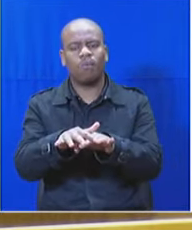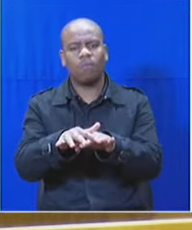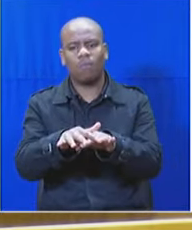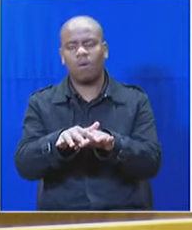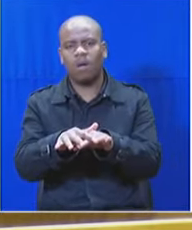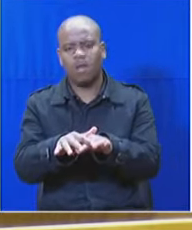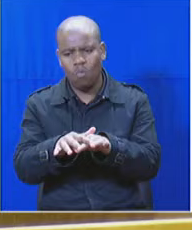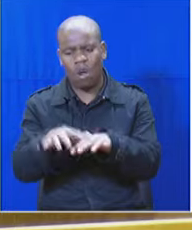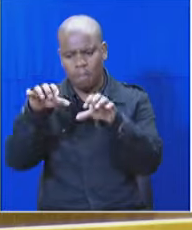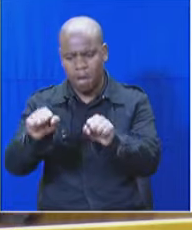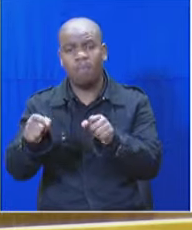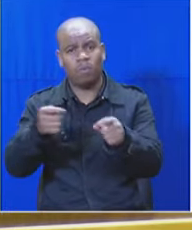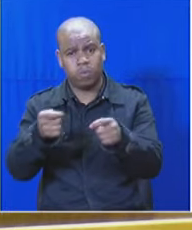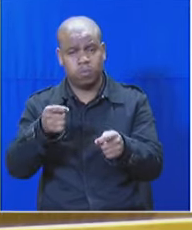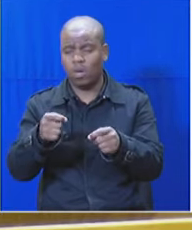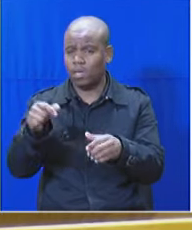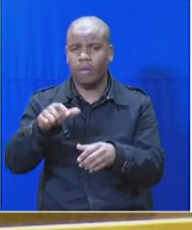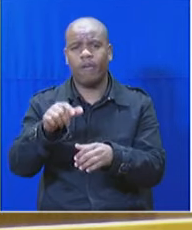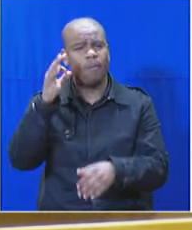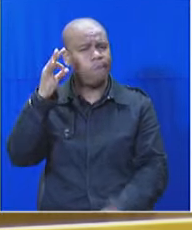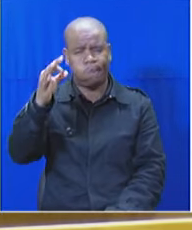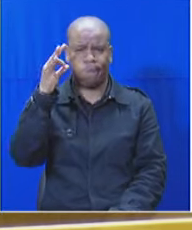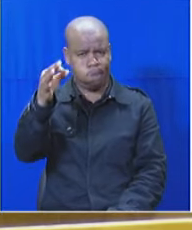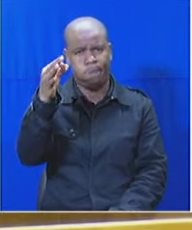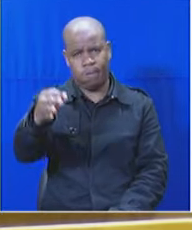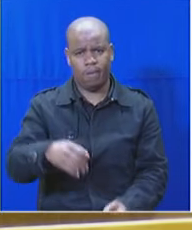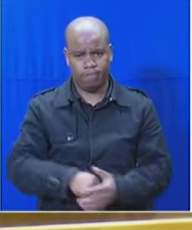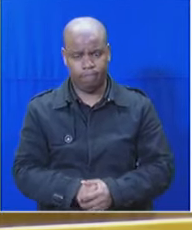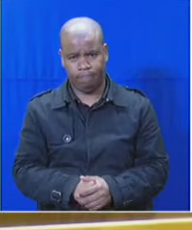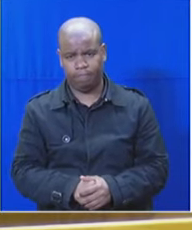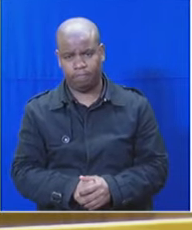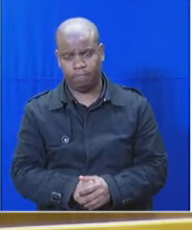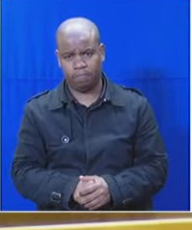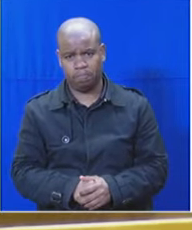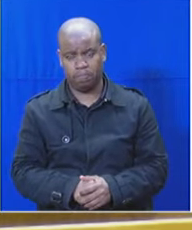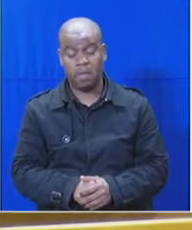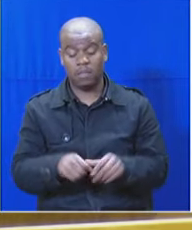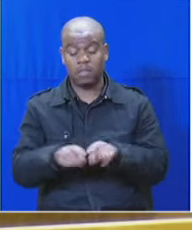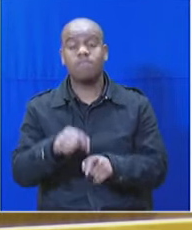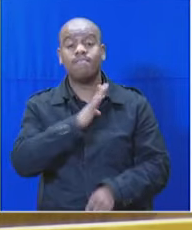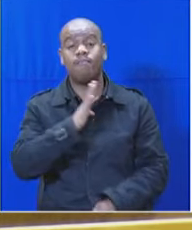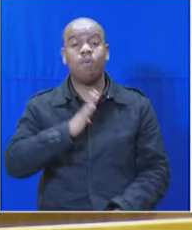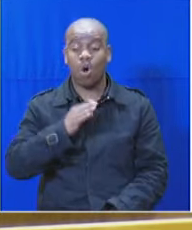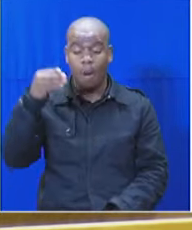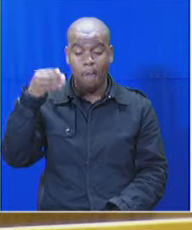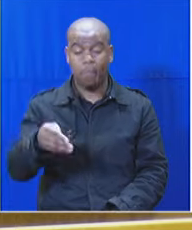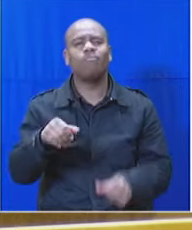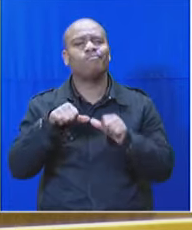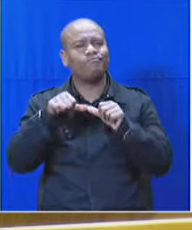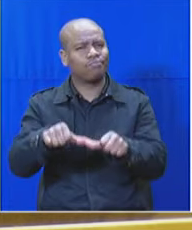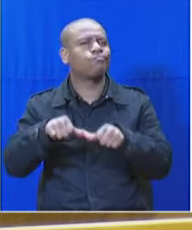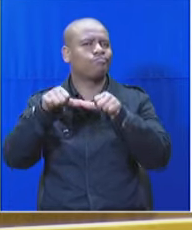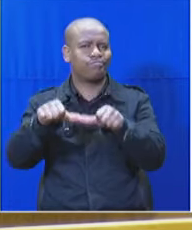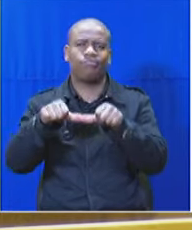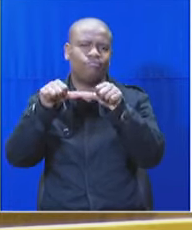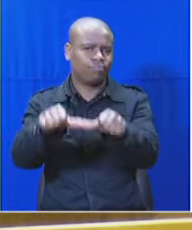namhlanje kusho bohlala till Jesus come back. We are saying ukuthi it's uncalled for ukuthi ama board members ahlale till Jesus come back. Kumele